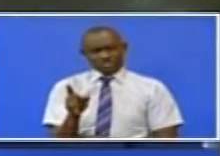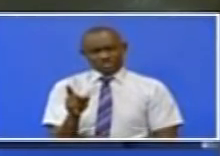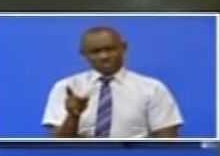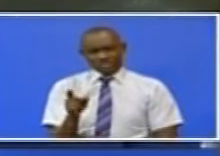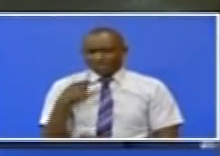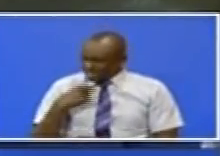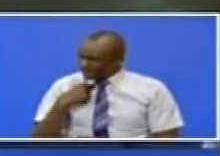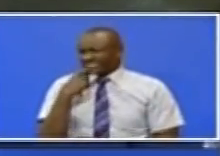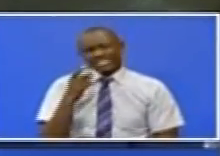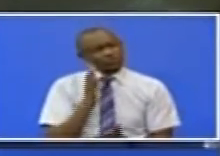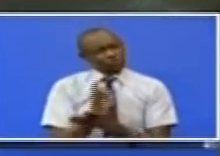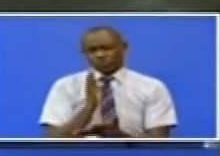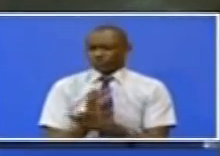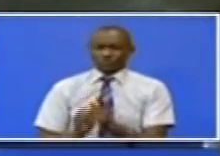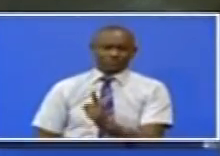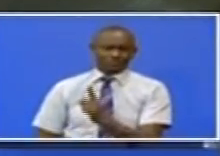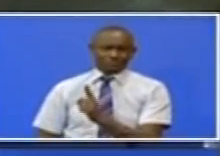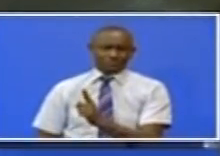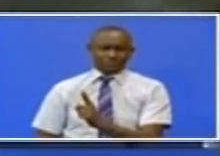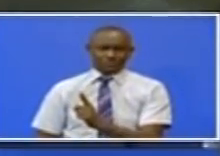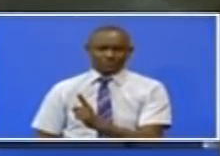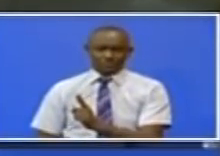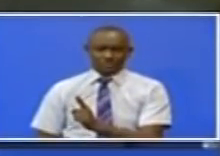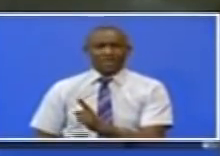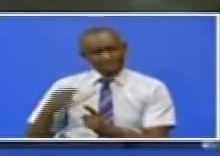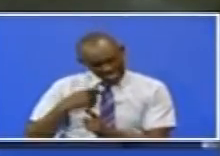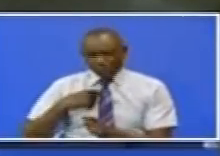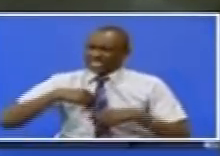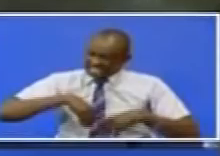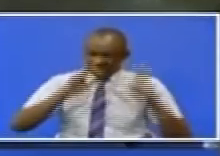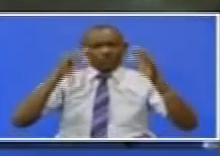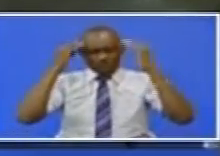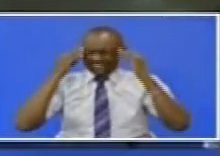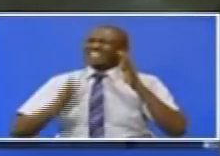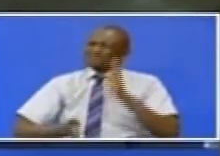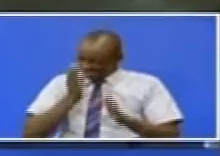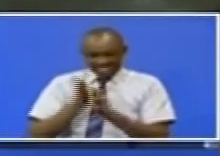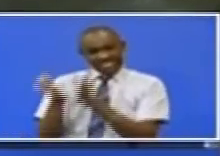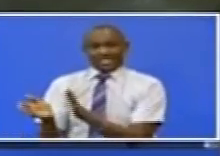not hesitate to leave the judiciary immediately